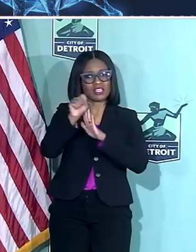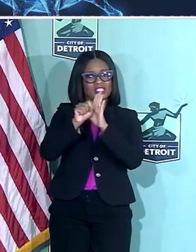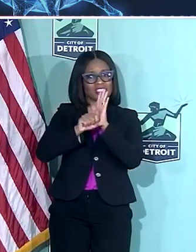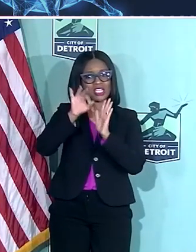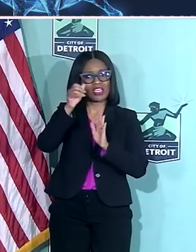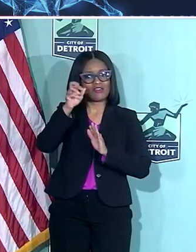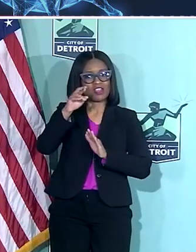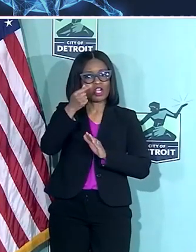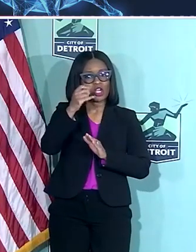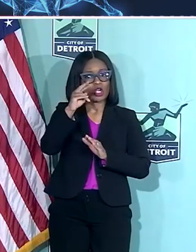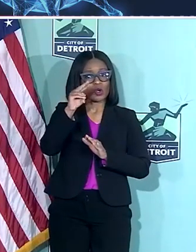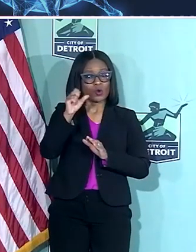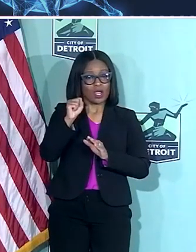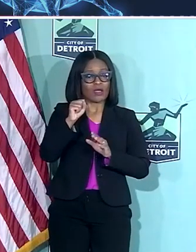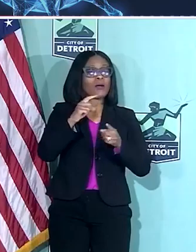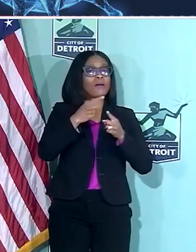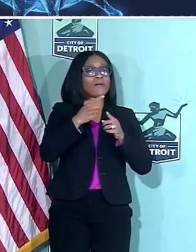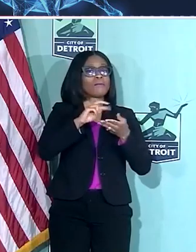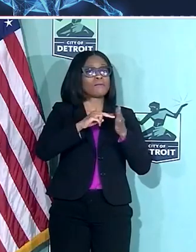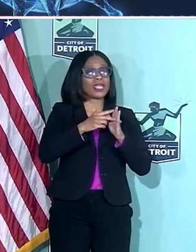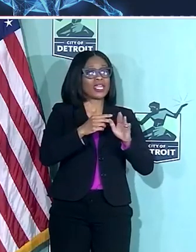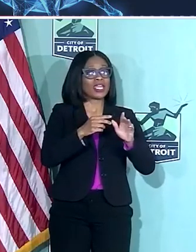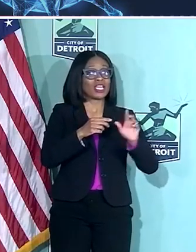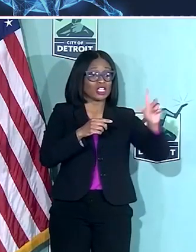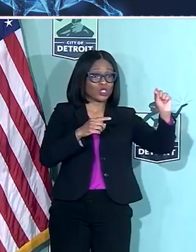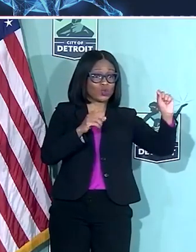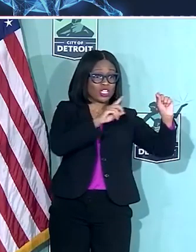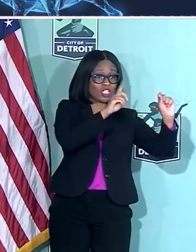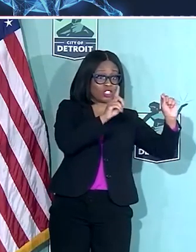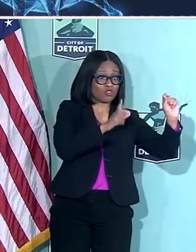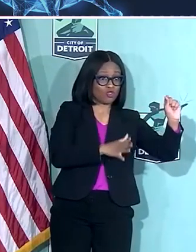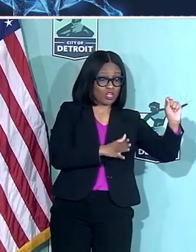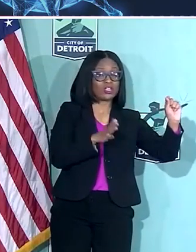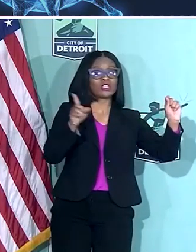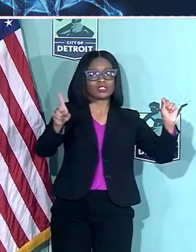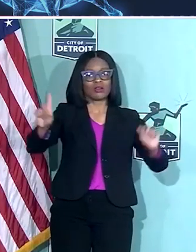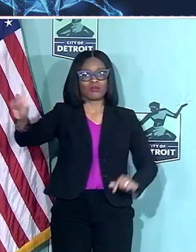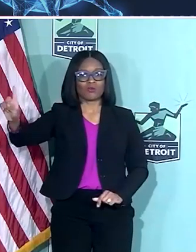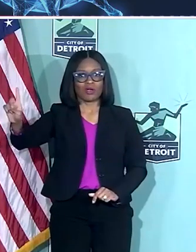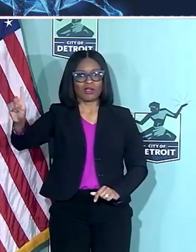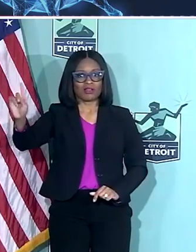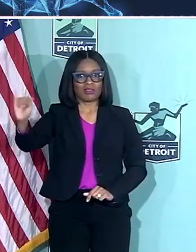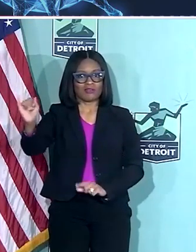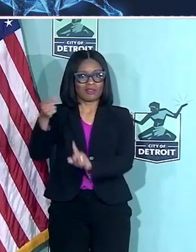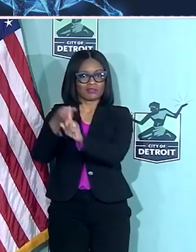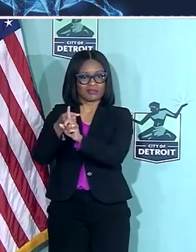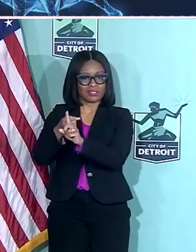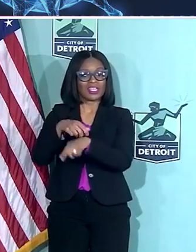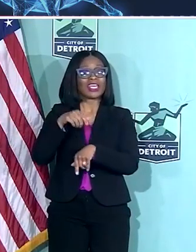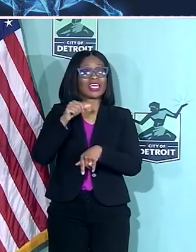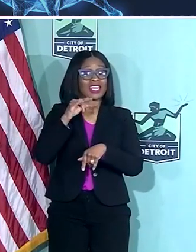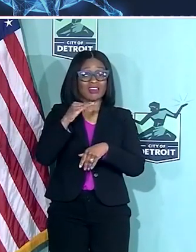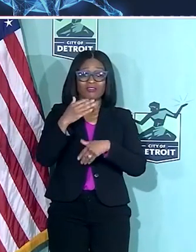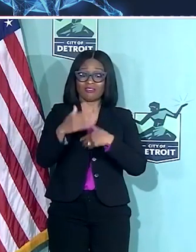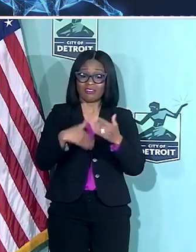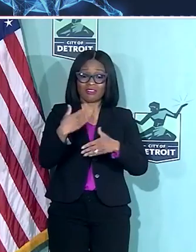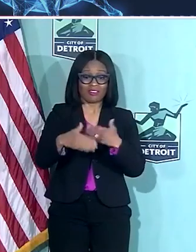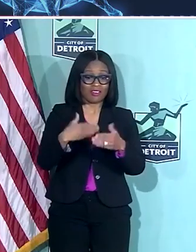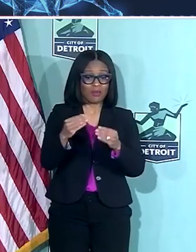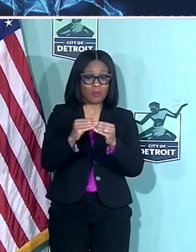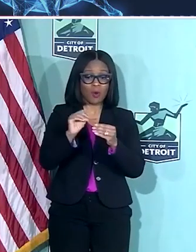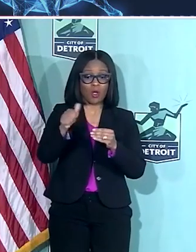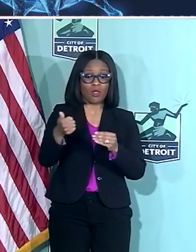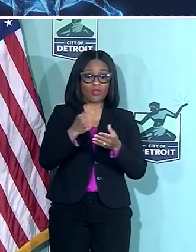20 Detroiters is infected today. It wasn't very long ago, it was 1 out of 10. And if we keep going the way we are, in another week it might be 1